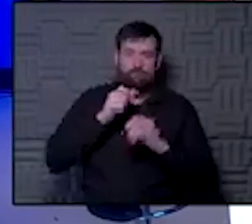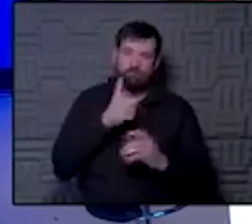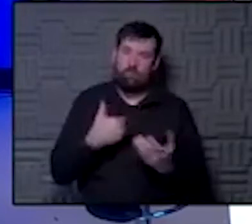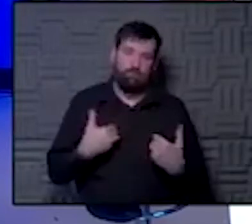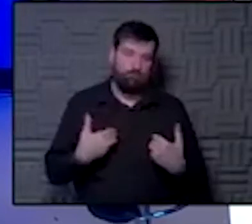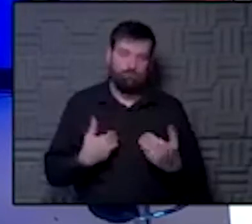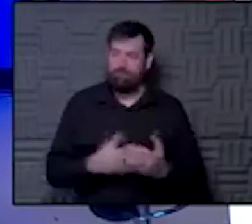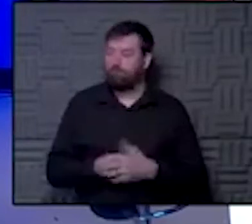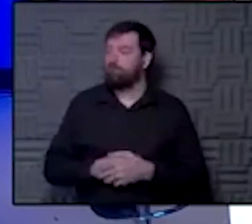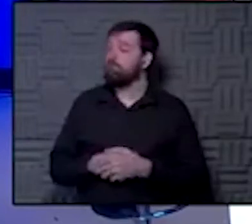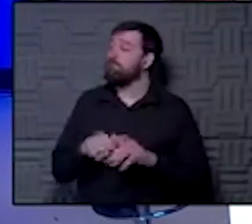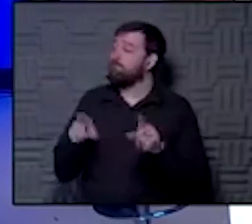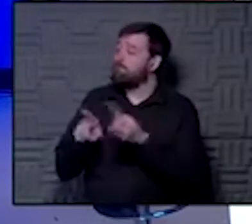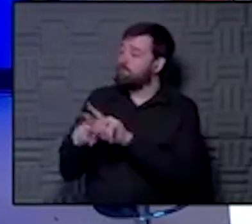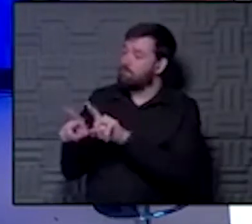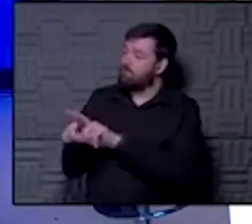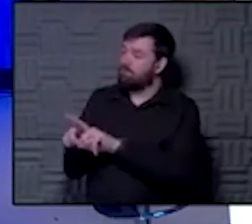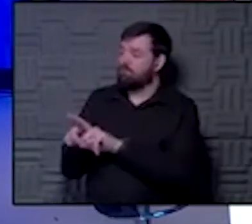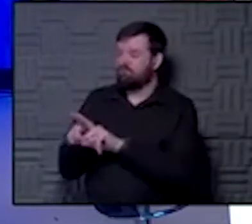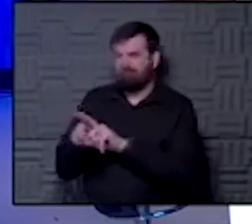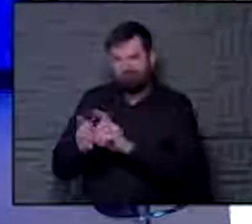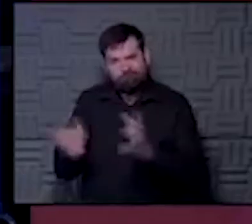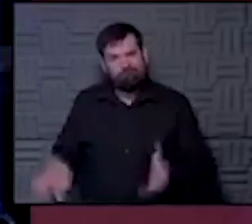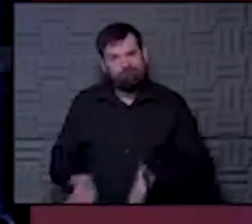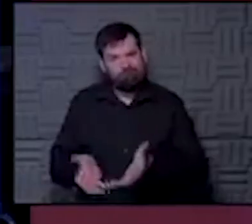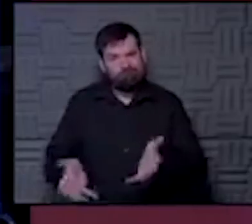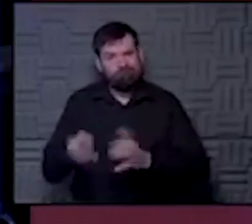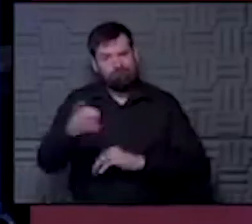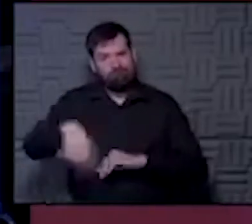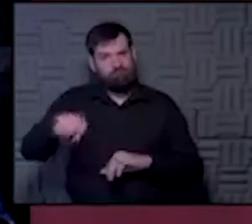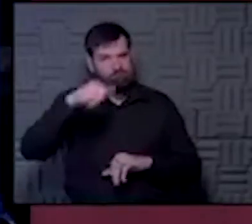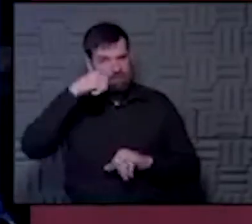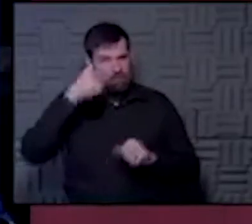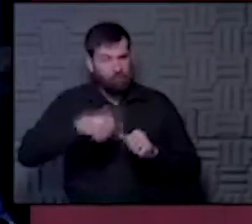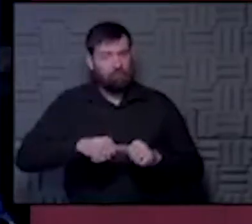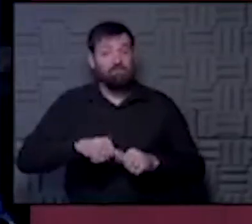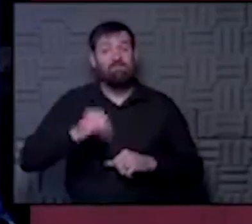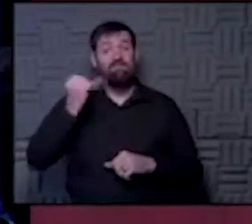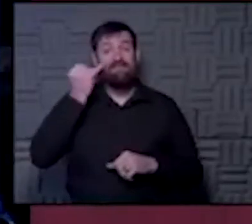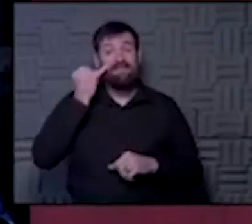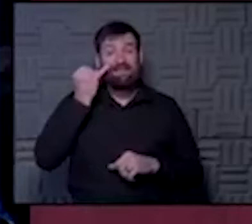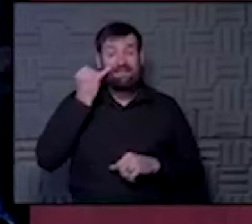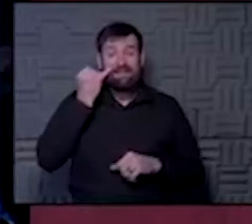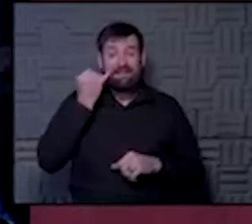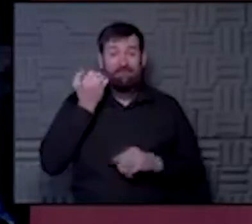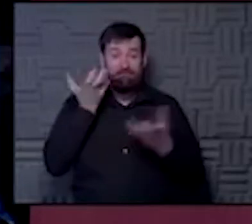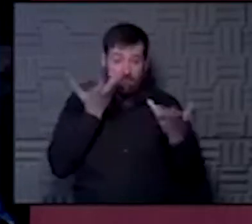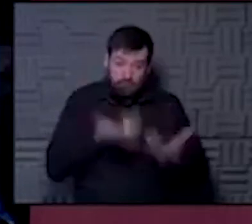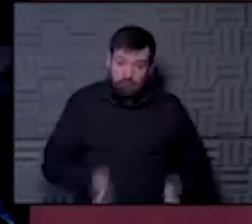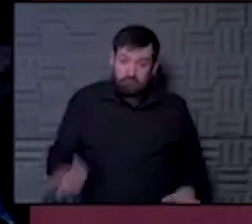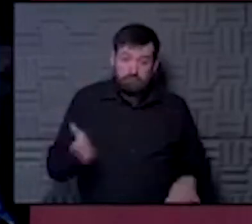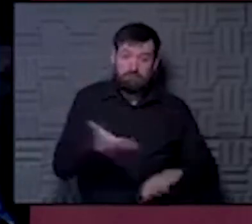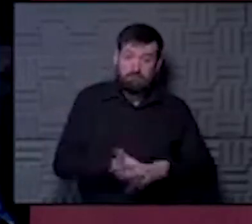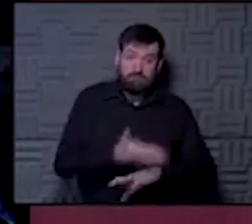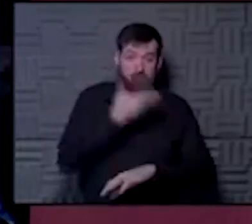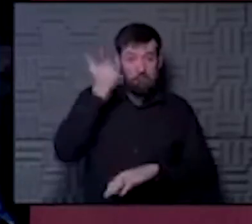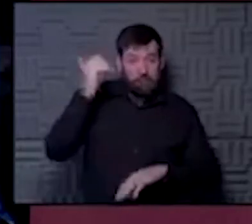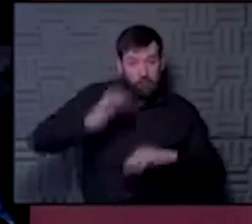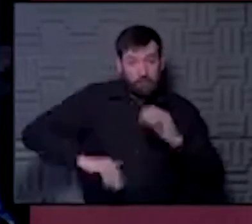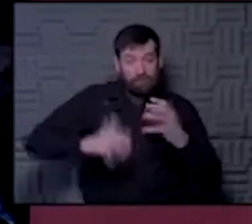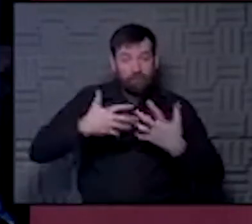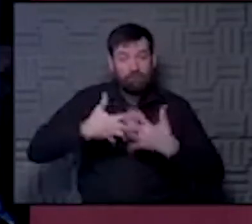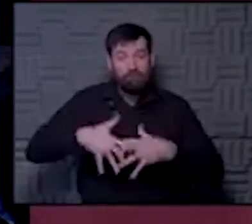would also urge you to remember that even if you come off a ventilator, you may not have a normal